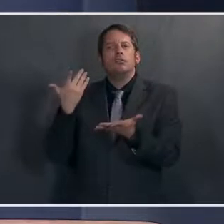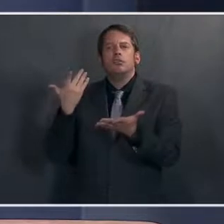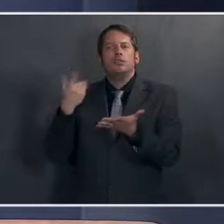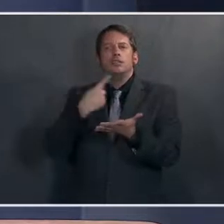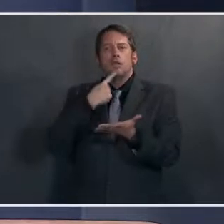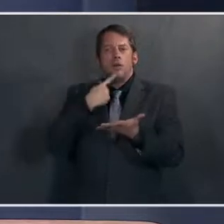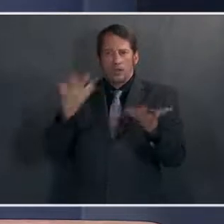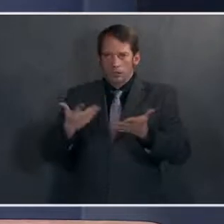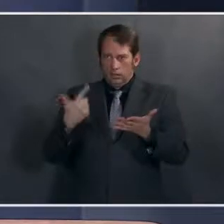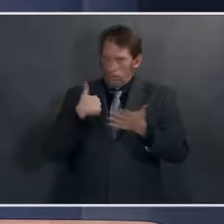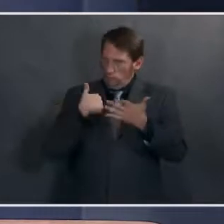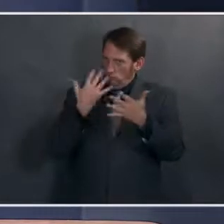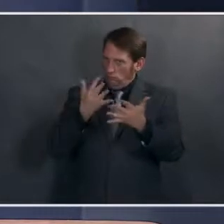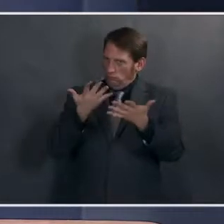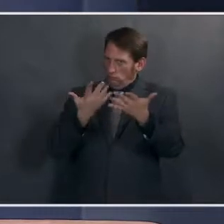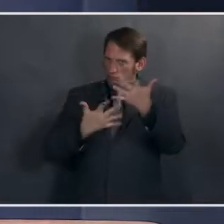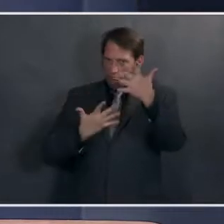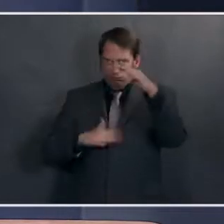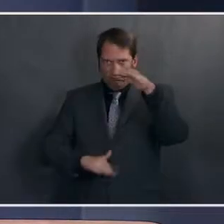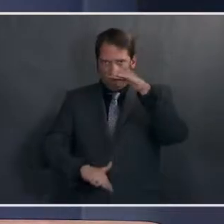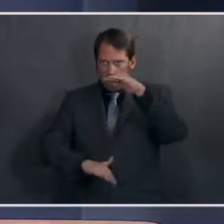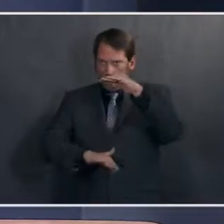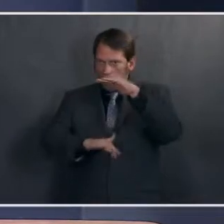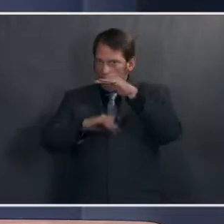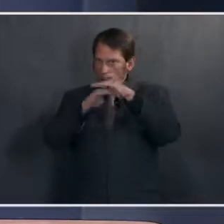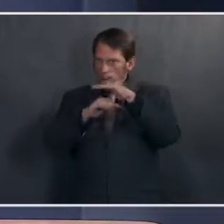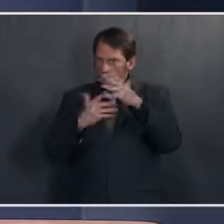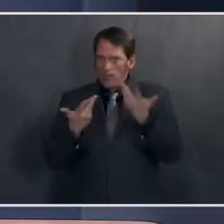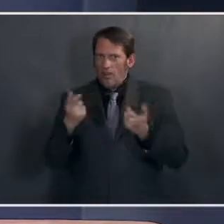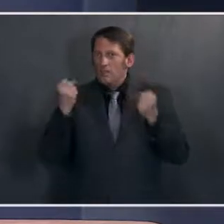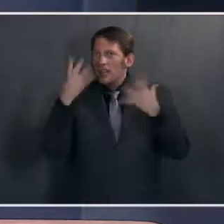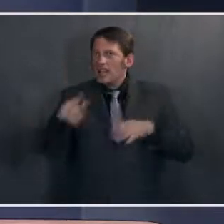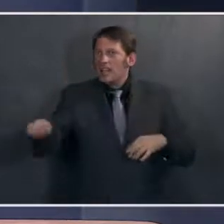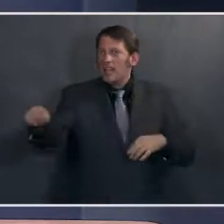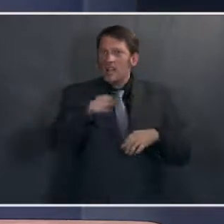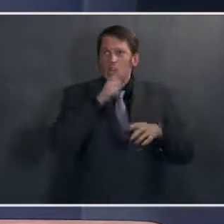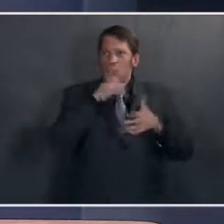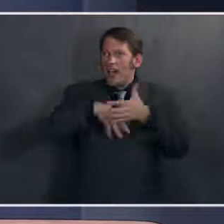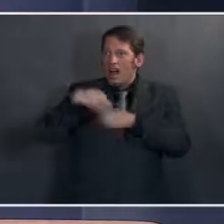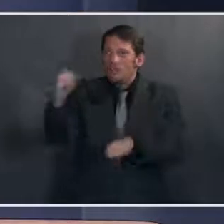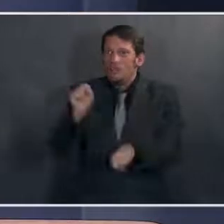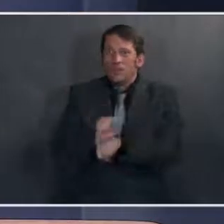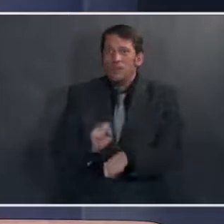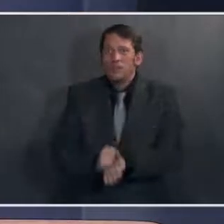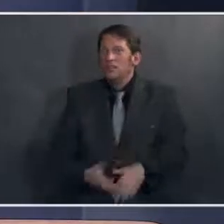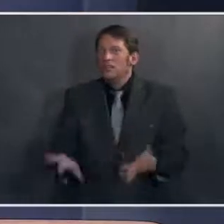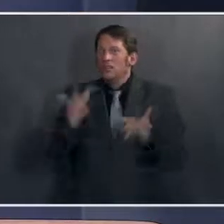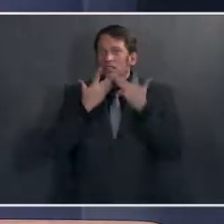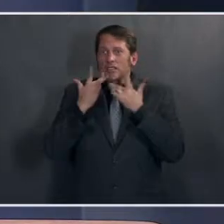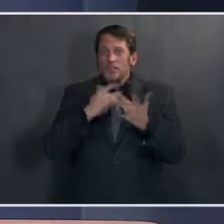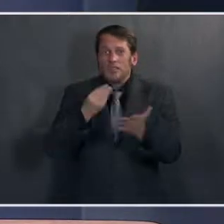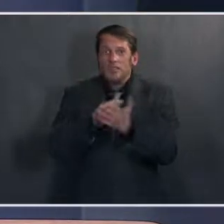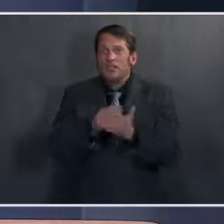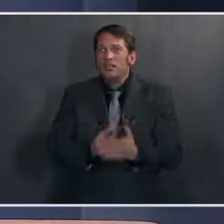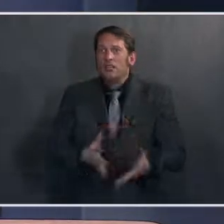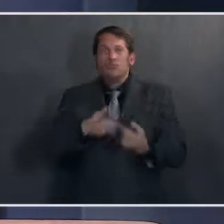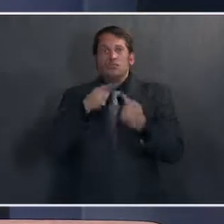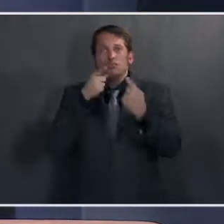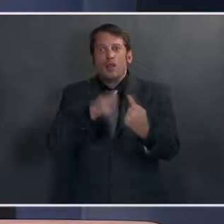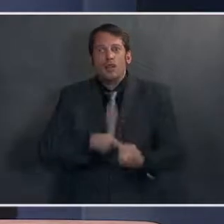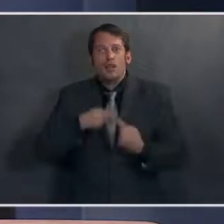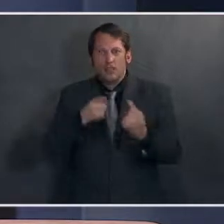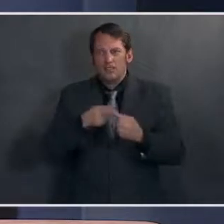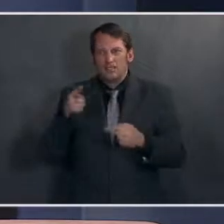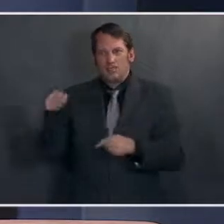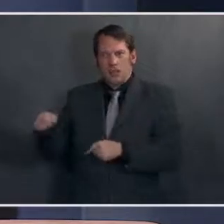who are out of work or facing reduced hours and reduced paychecks. So this starting place means their model is way off. So our